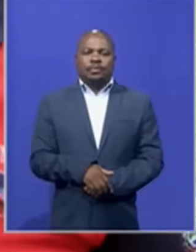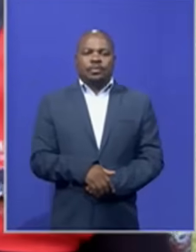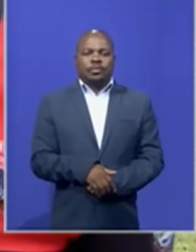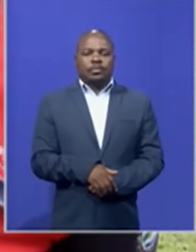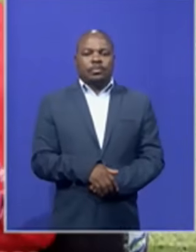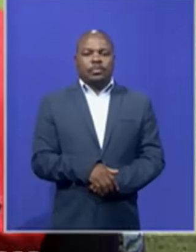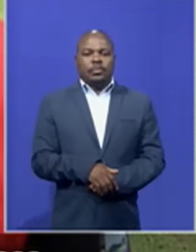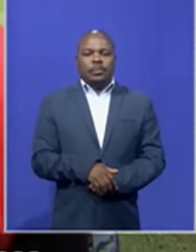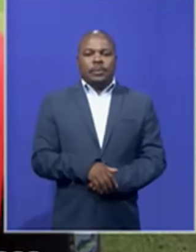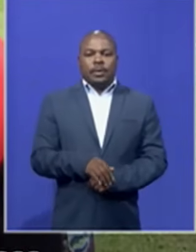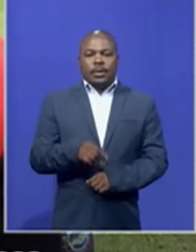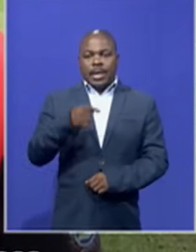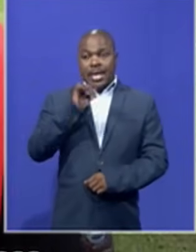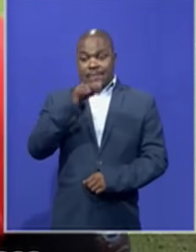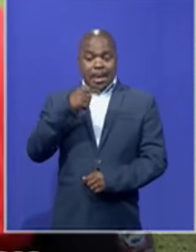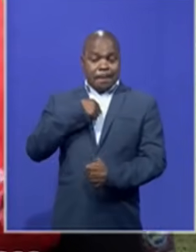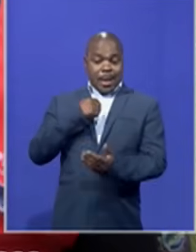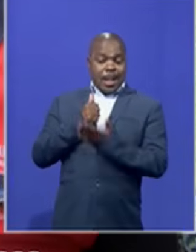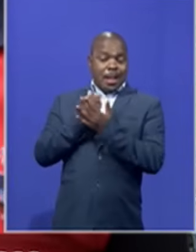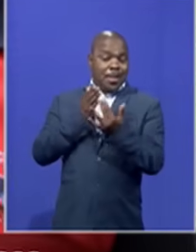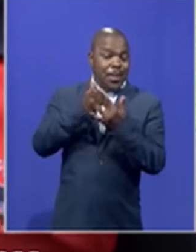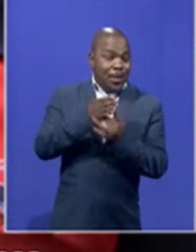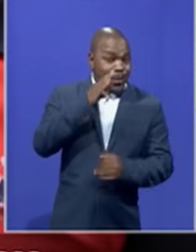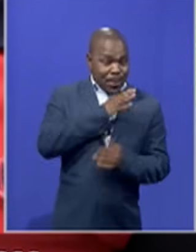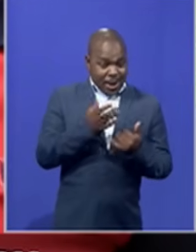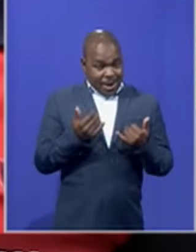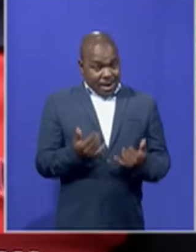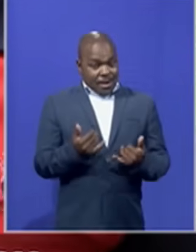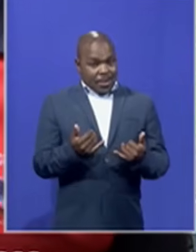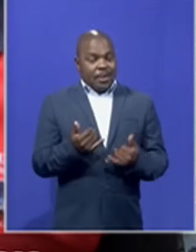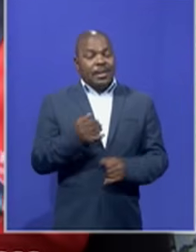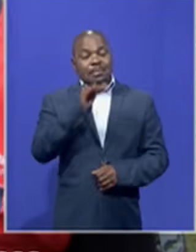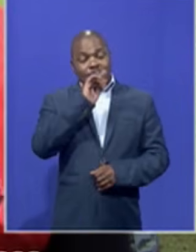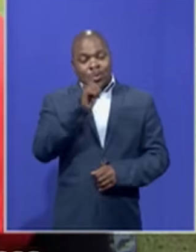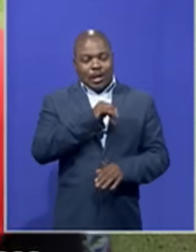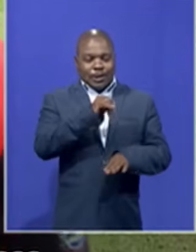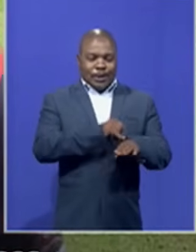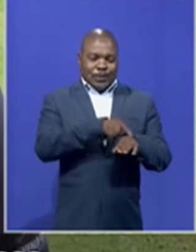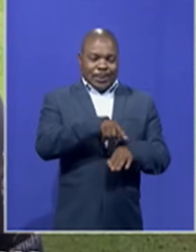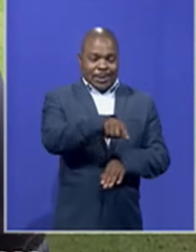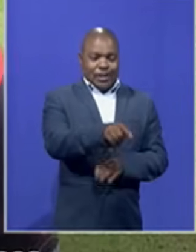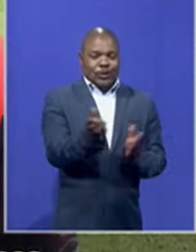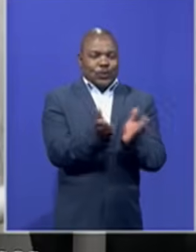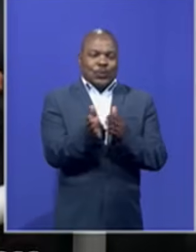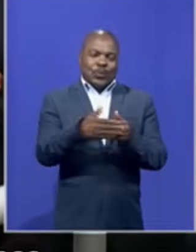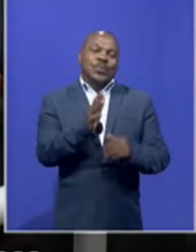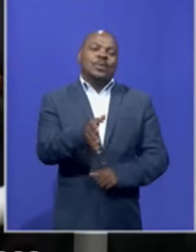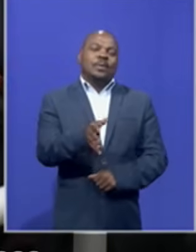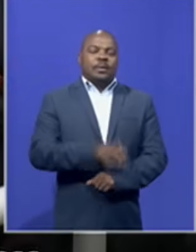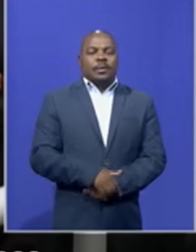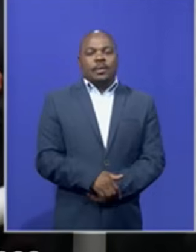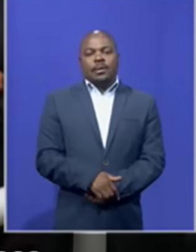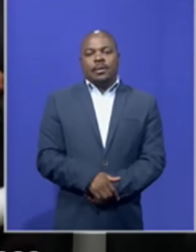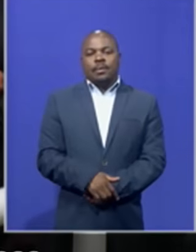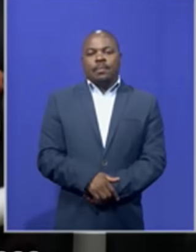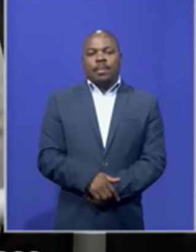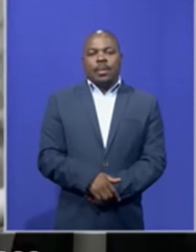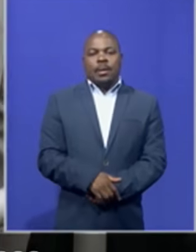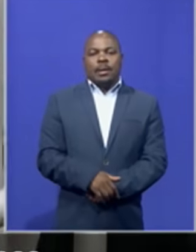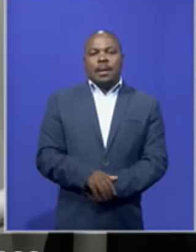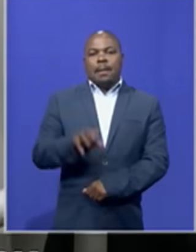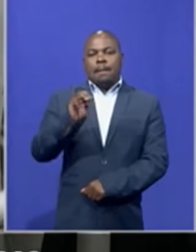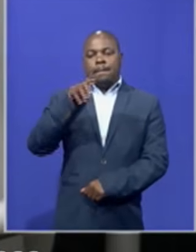If now they not intervene and come now, come January the school would have been closed.